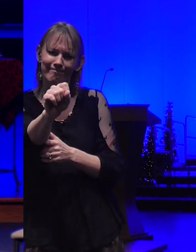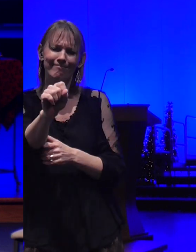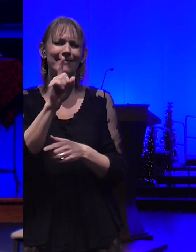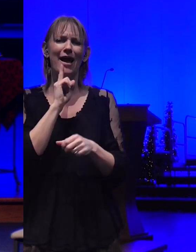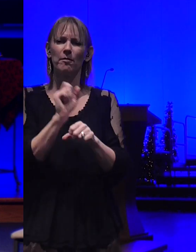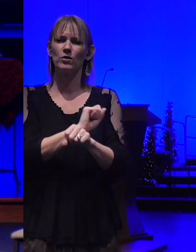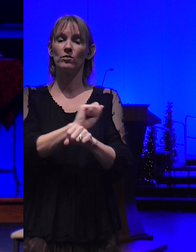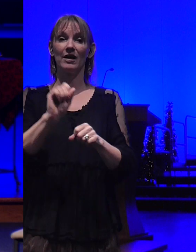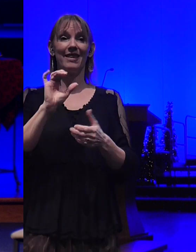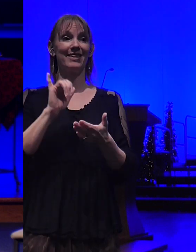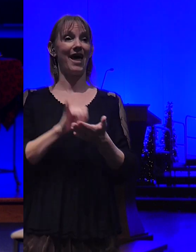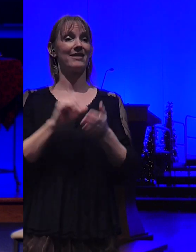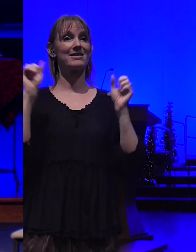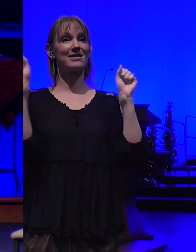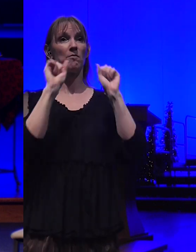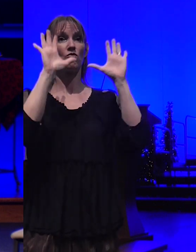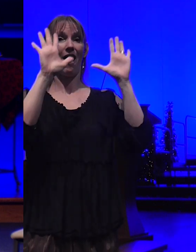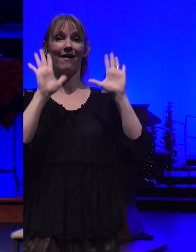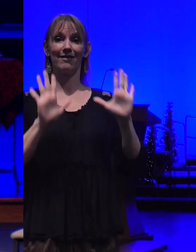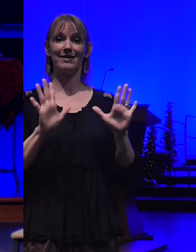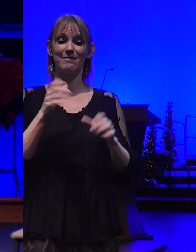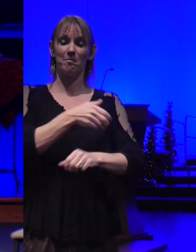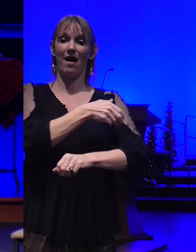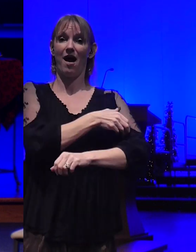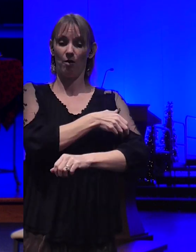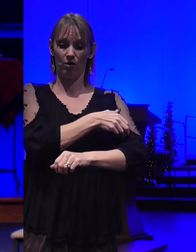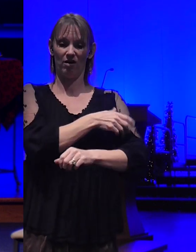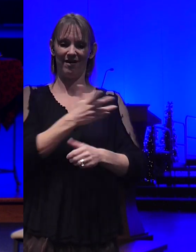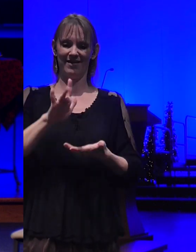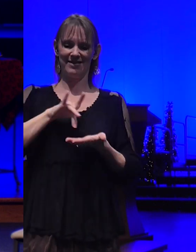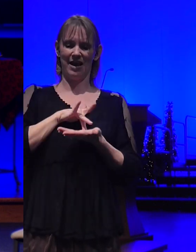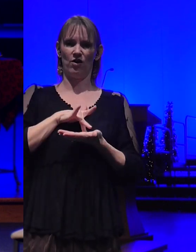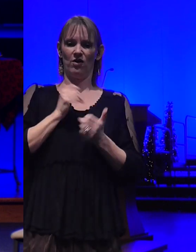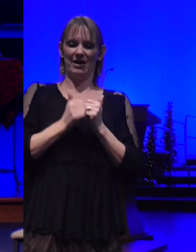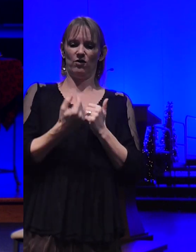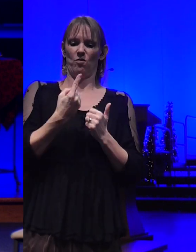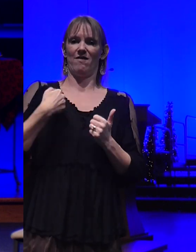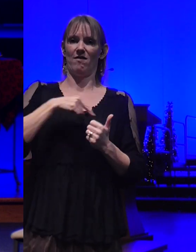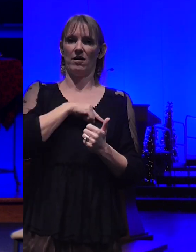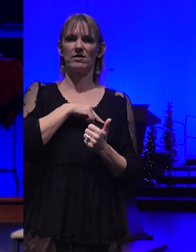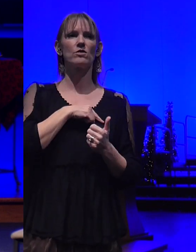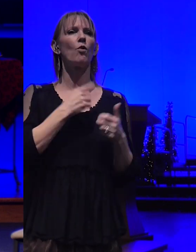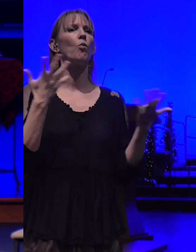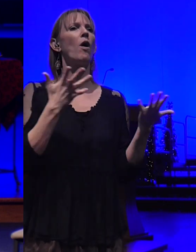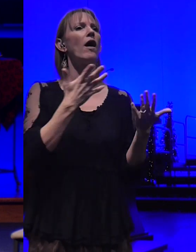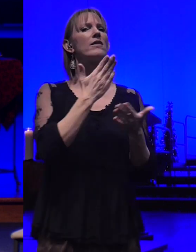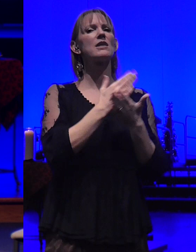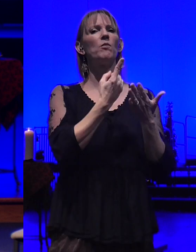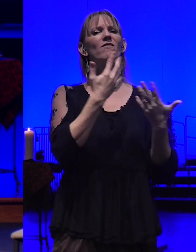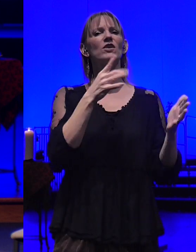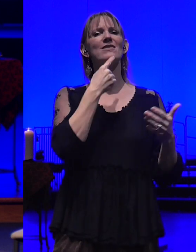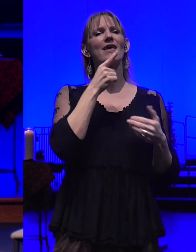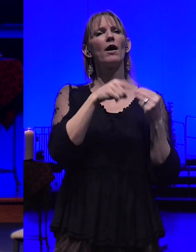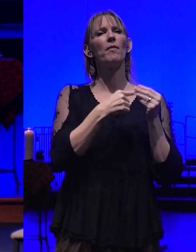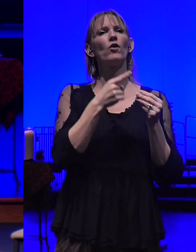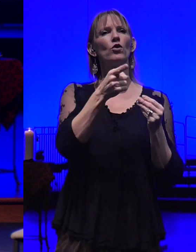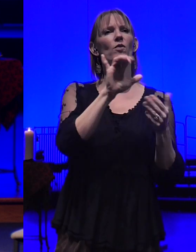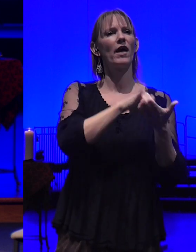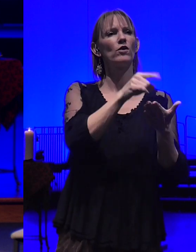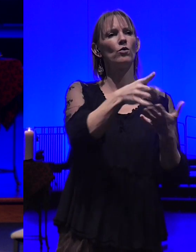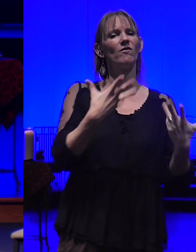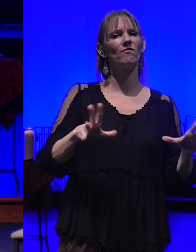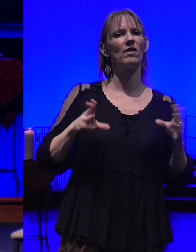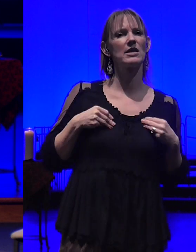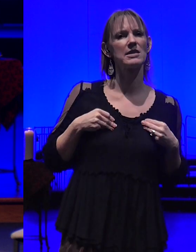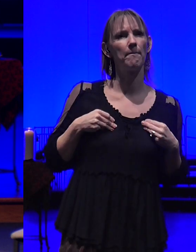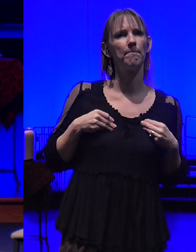power of the unfolding love at the center of every one of us. So what has been said about you that you bought into and